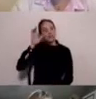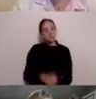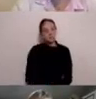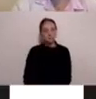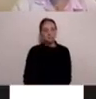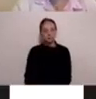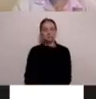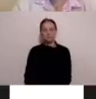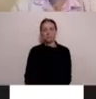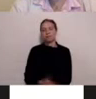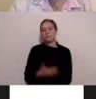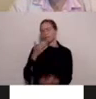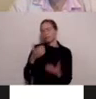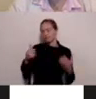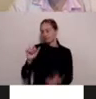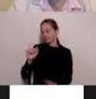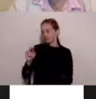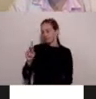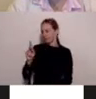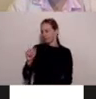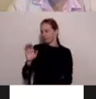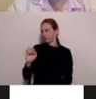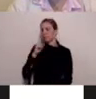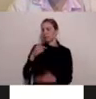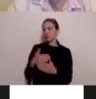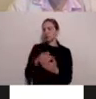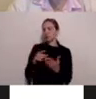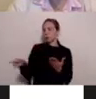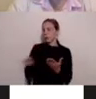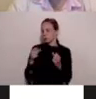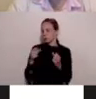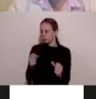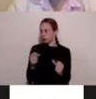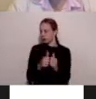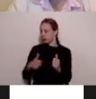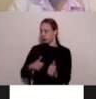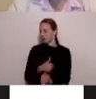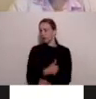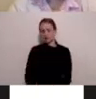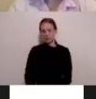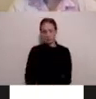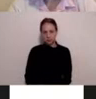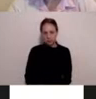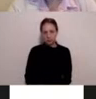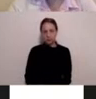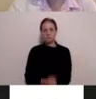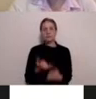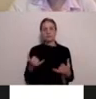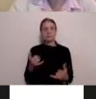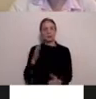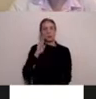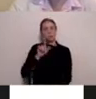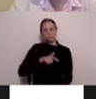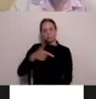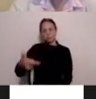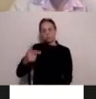Great. Thank you so much, Candace, for sharing those strategies with us. So now I will be passing it